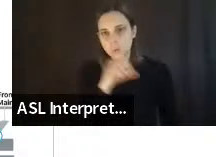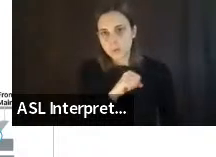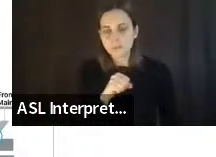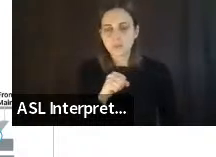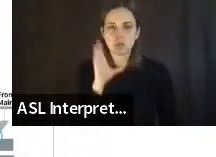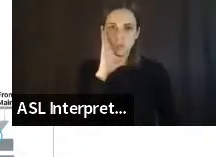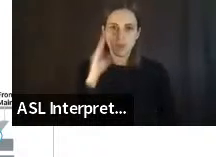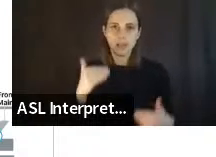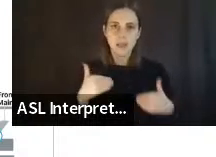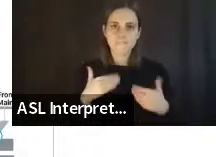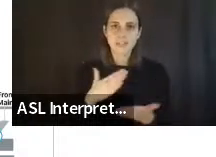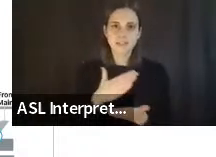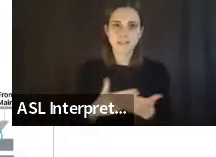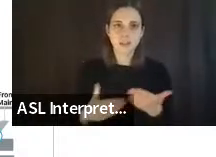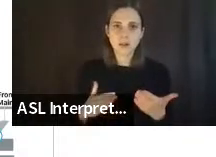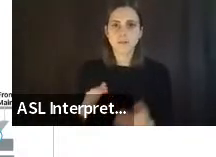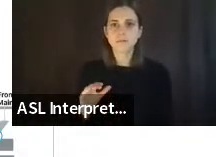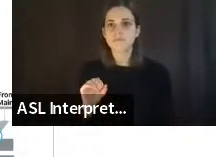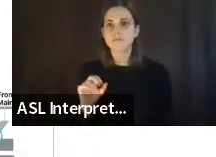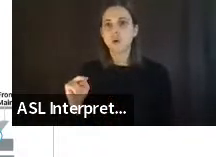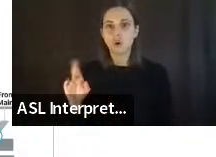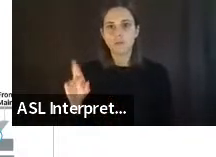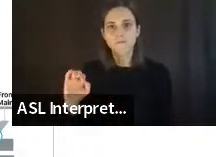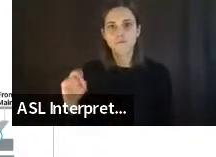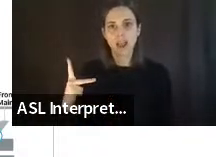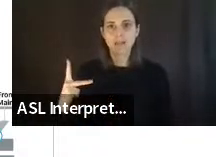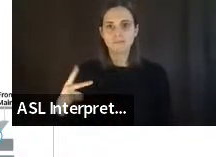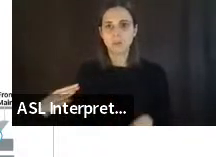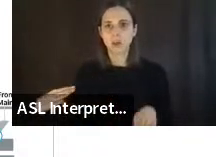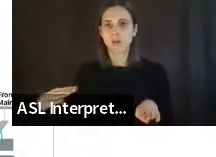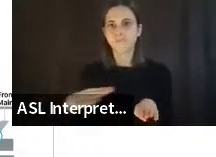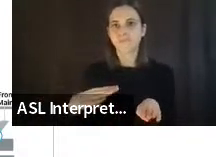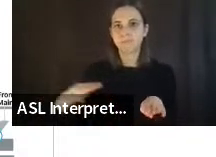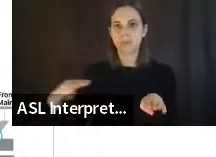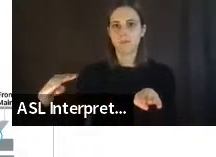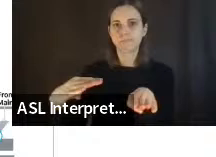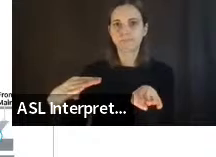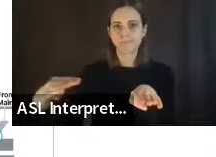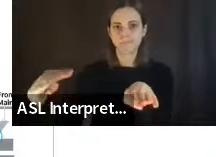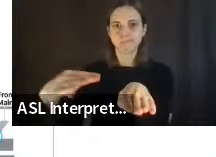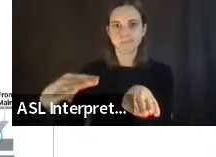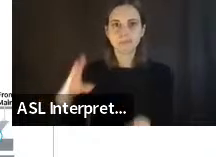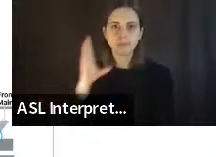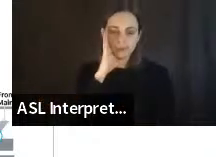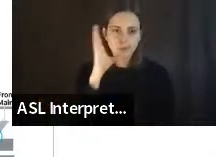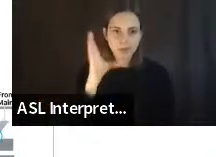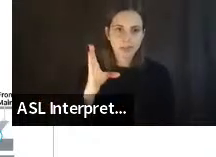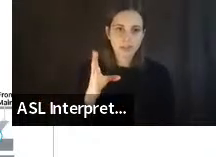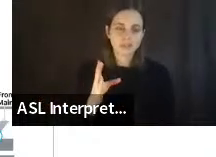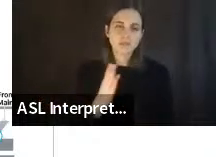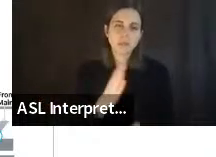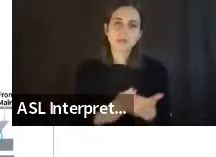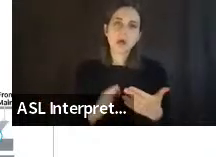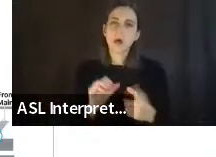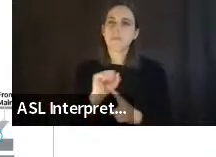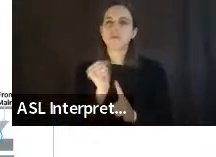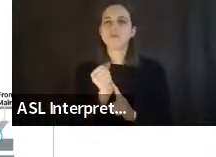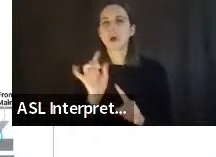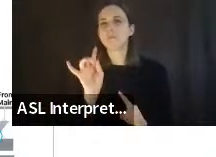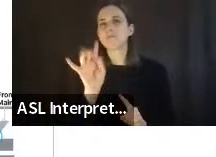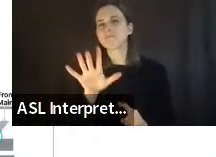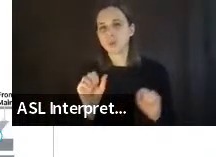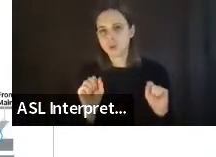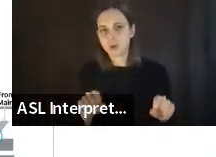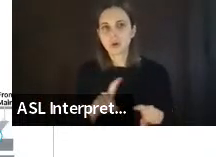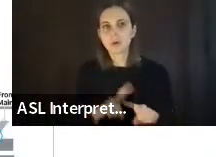of occurring in those locations, but these are sample scenarios for now. The main difference here is just kind of across the river. You can see